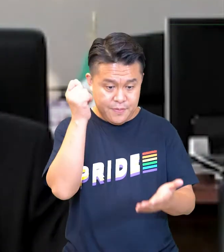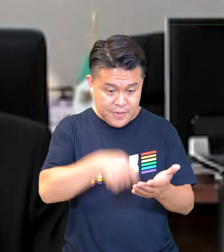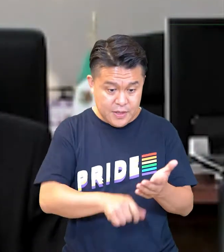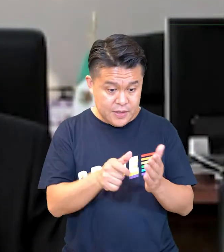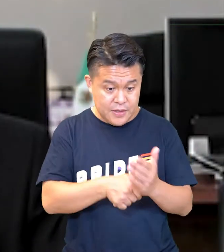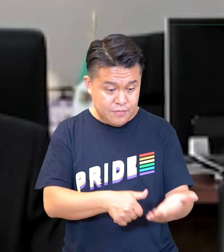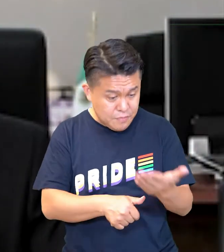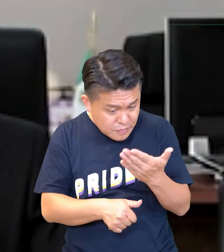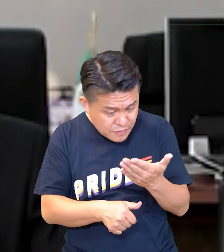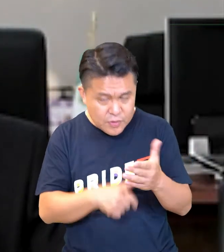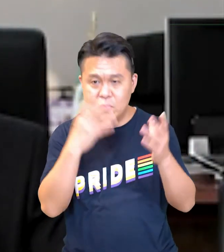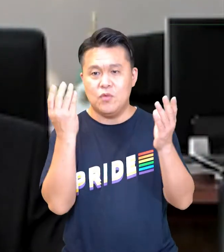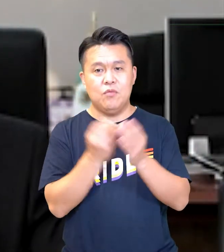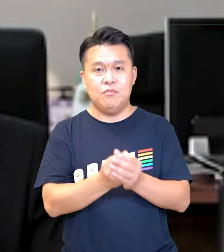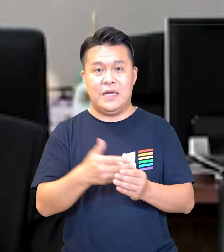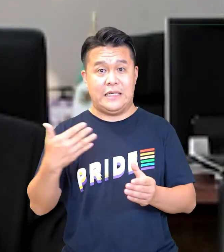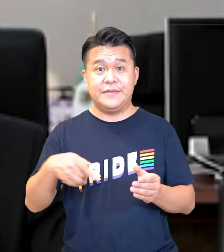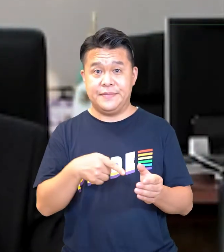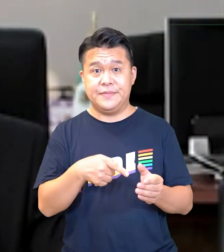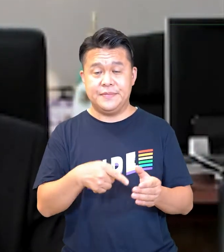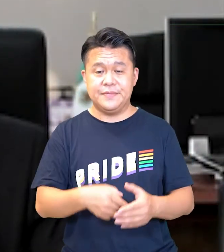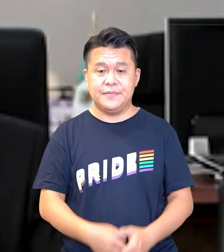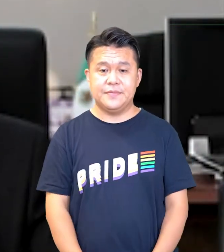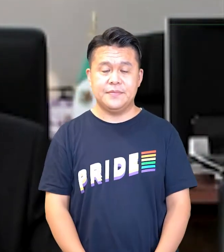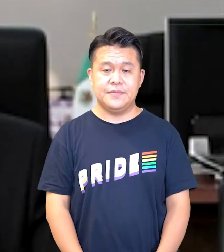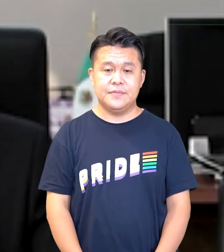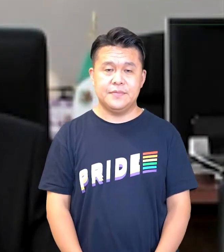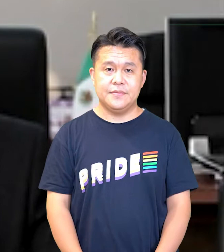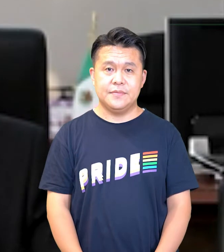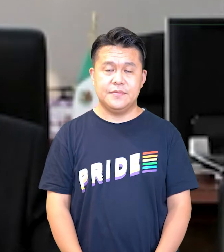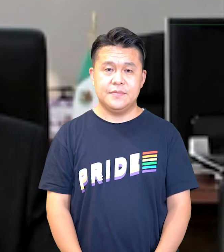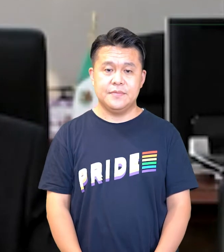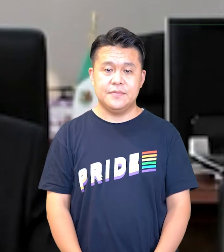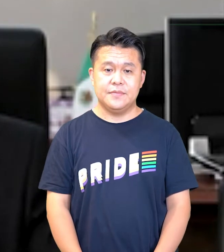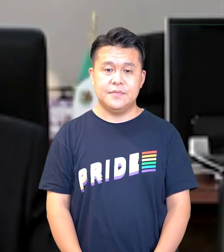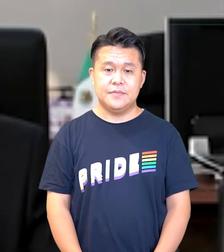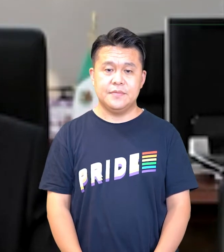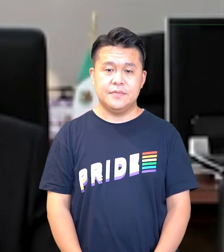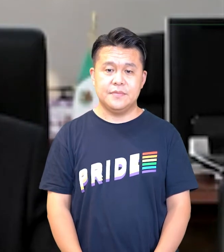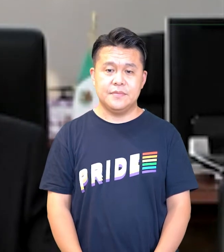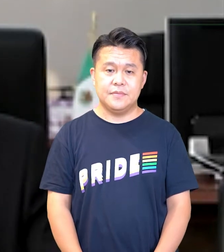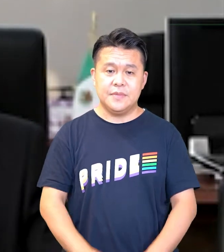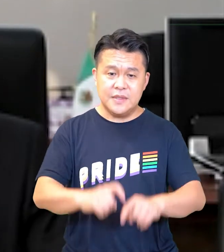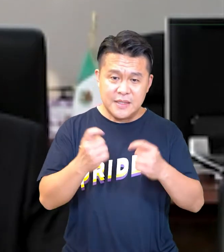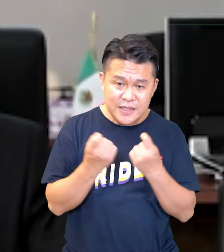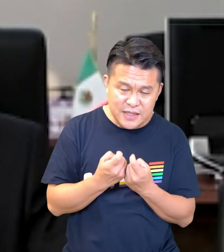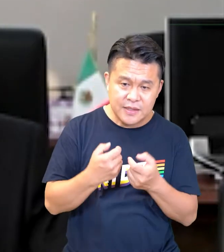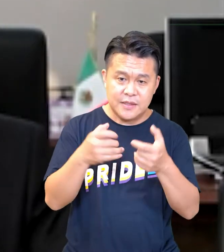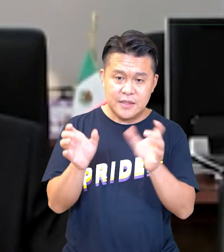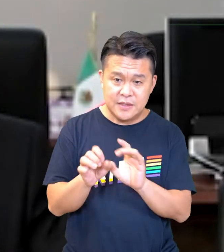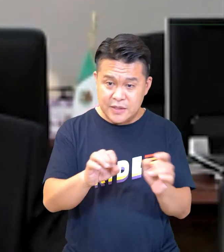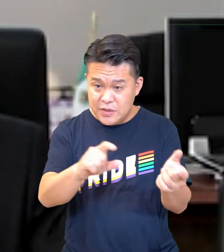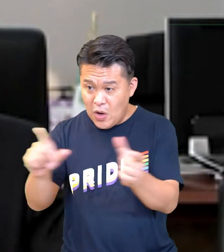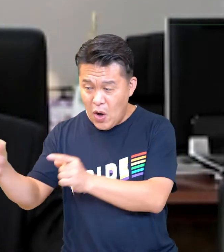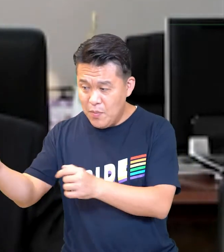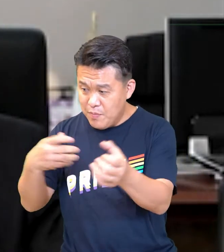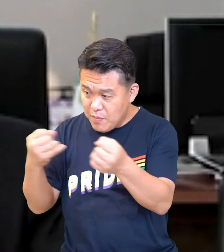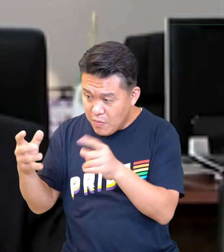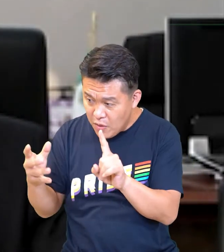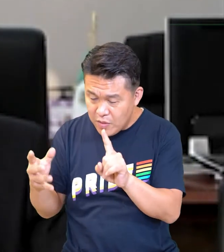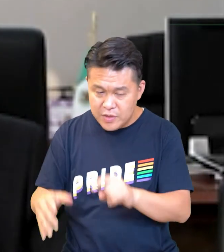Unquestionably, the first law was not a perfect text. And in fact, many individuals